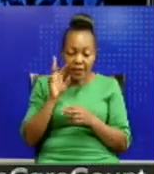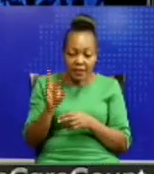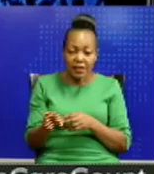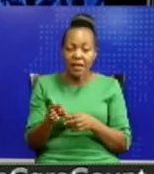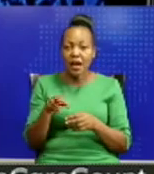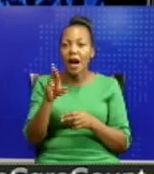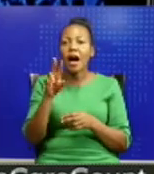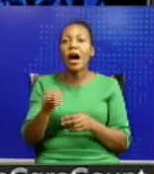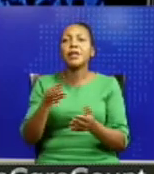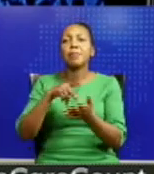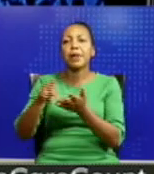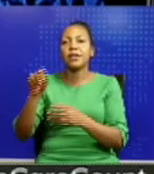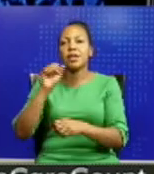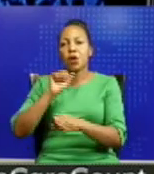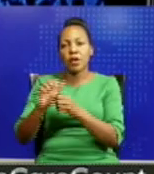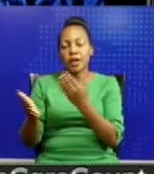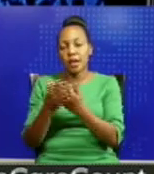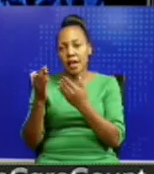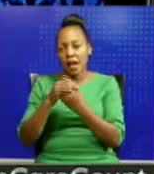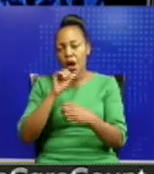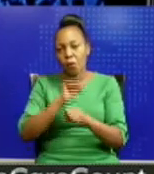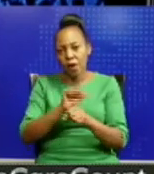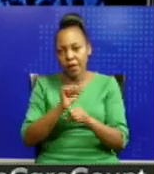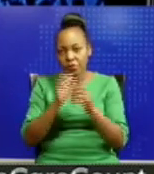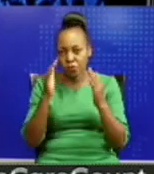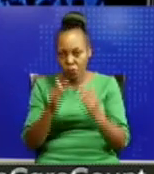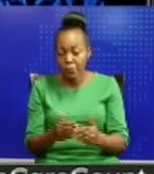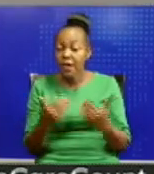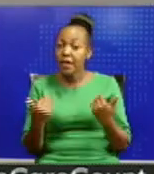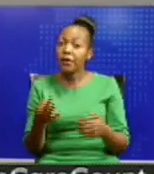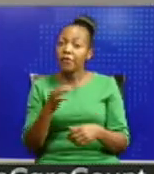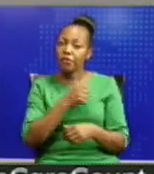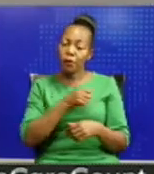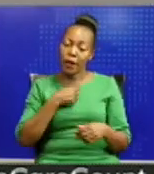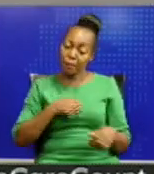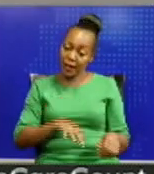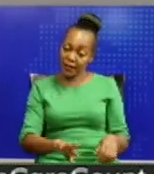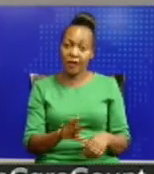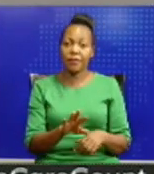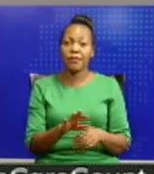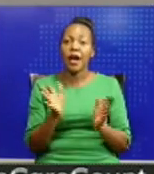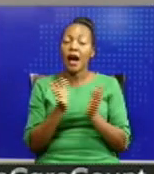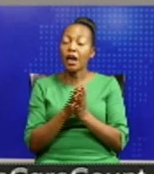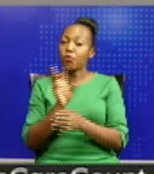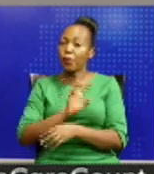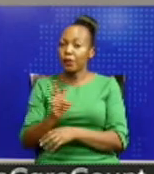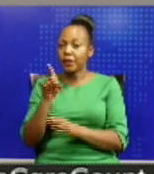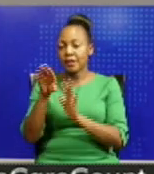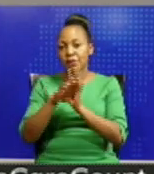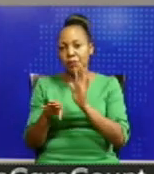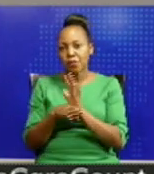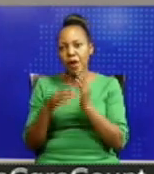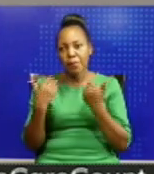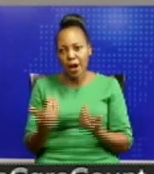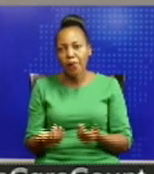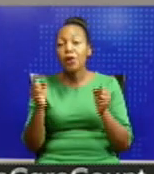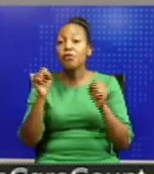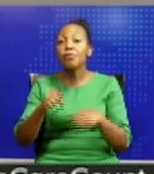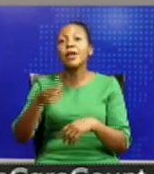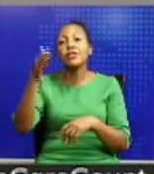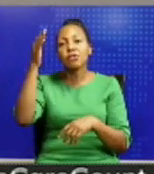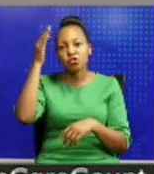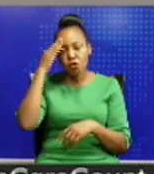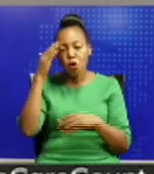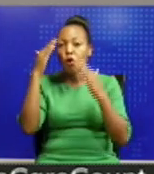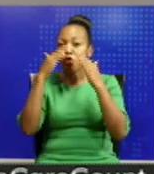at unpaid care work. Mm. All right, if you are a mother, single mother, if you will, and you're watching this show right now, you should know that unpaid